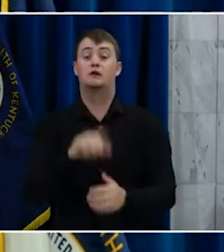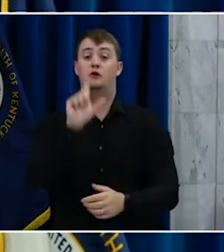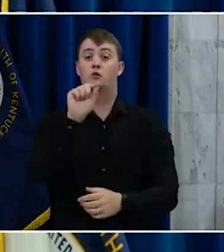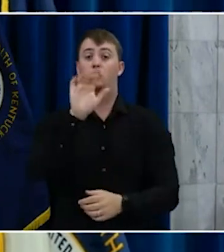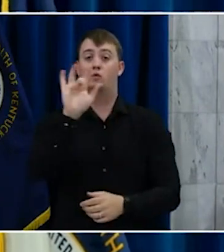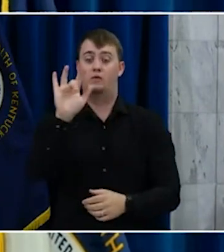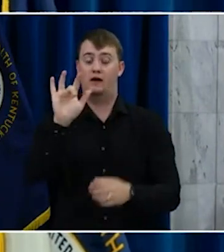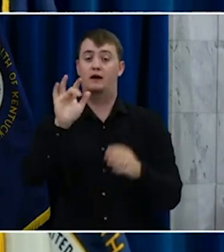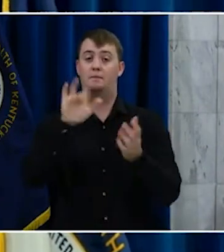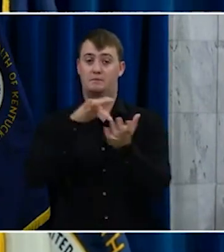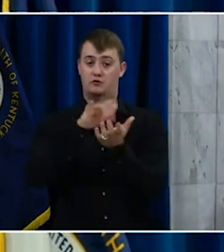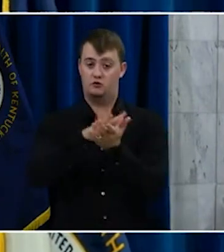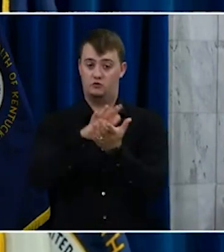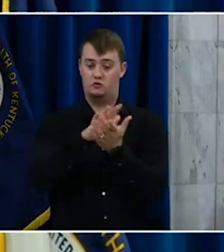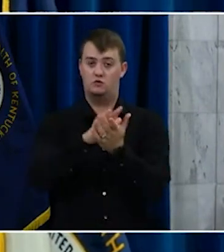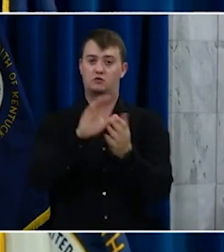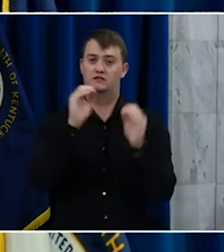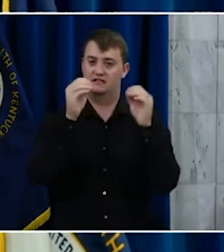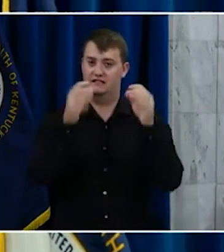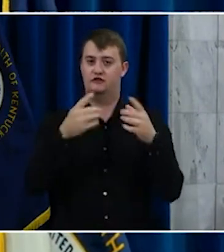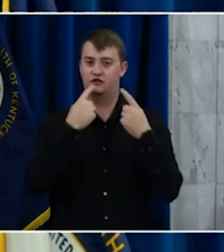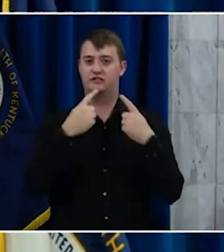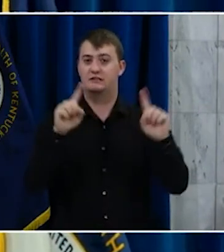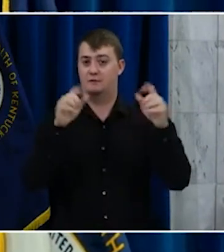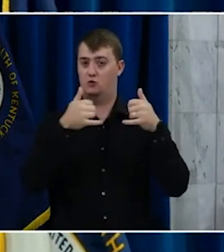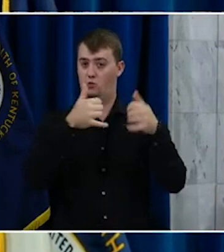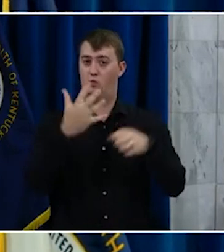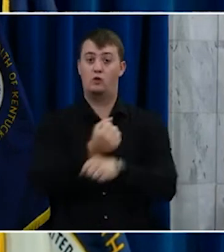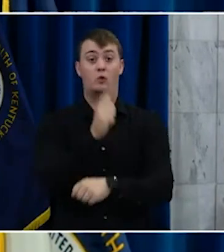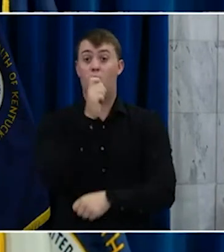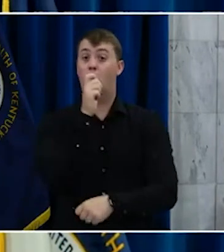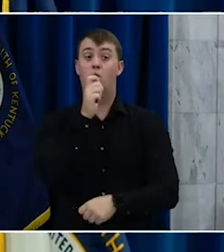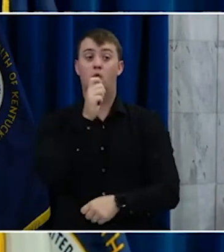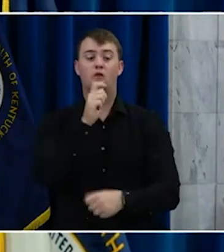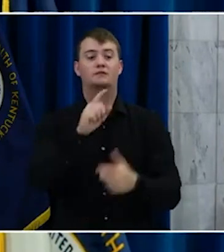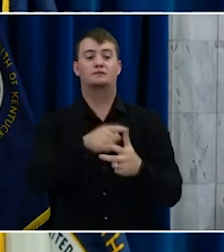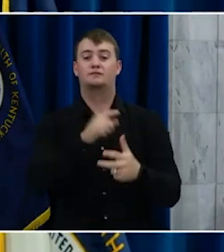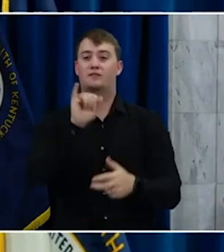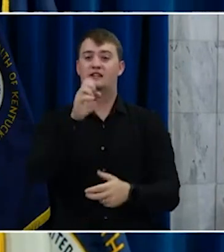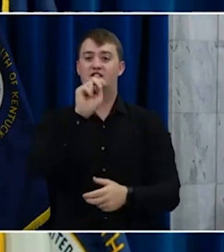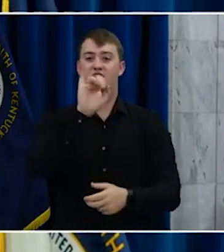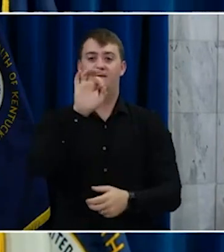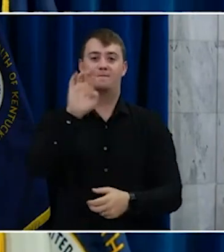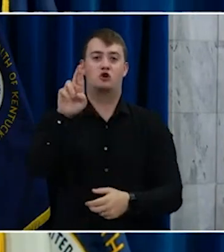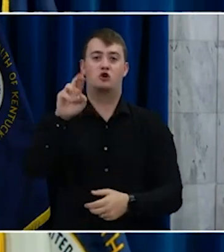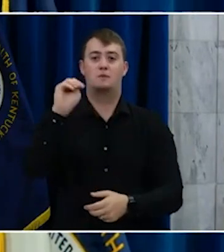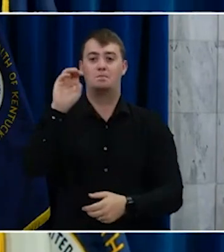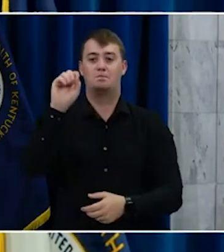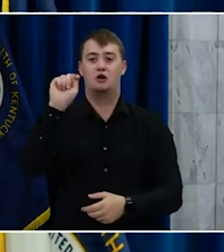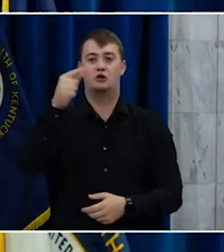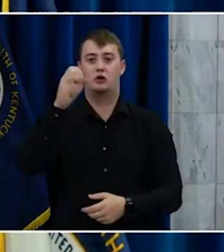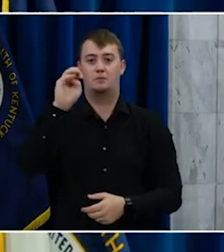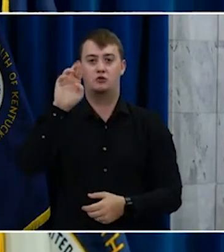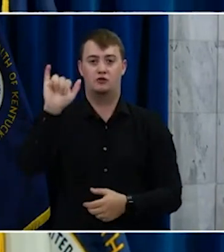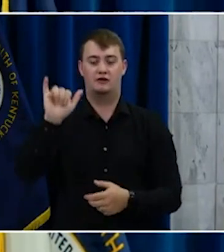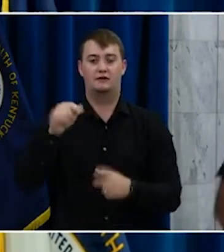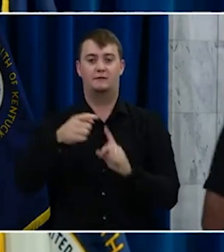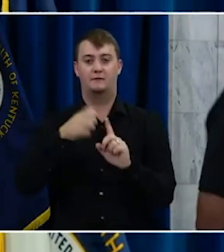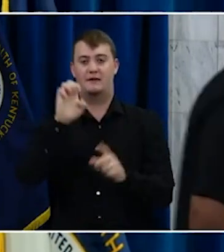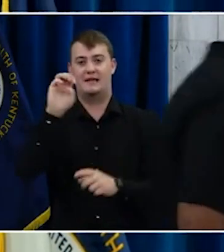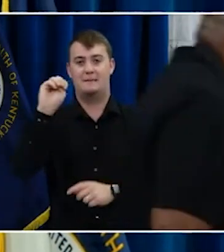2025 Kentucky Middle School Teacher Achievement Award winners are Jennifer Montgomery from Eminence